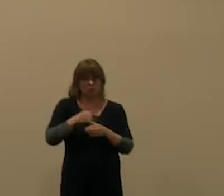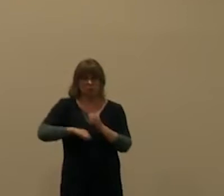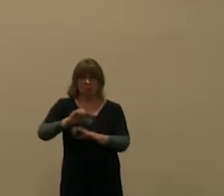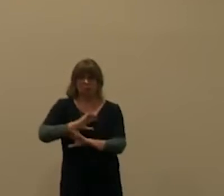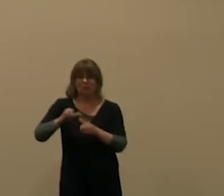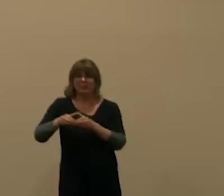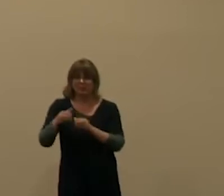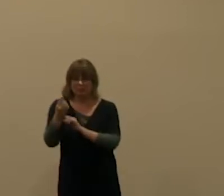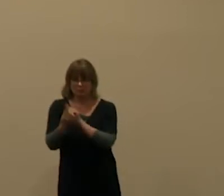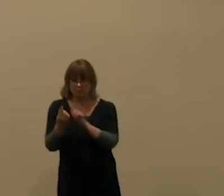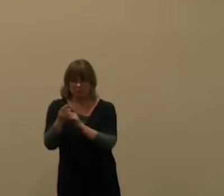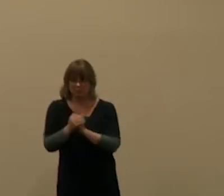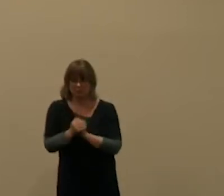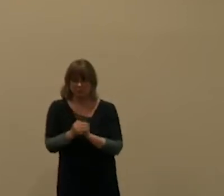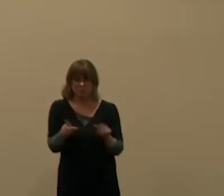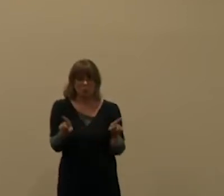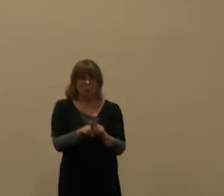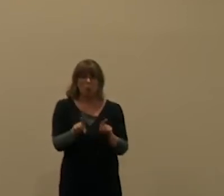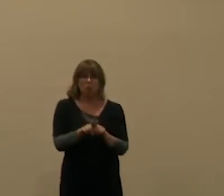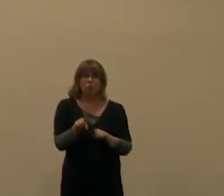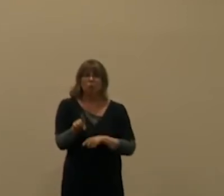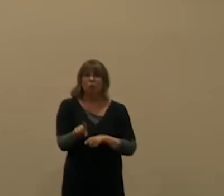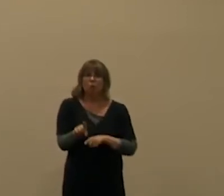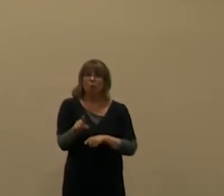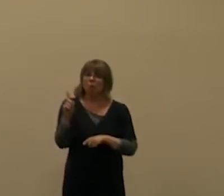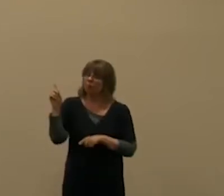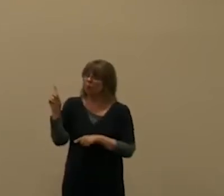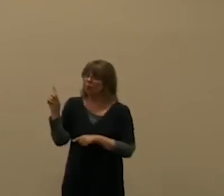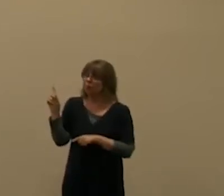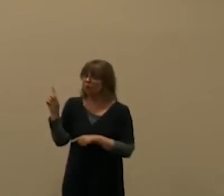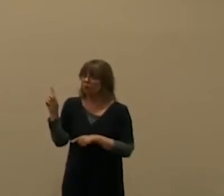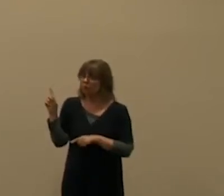that's definitely a good one. Also, the other one on this screen is